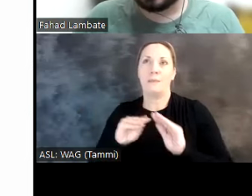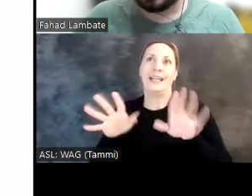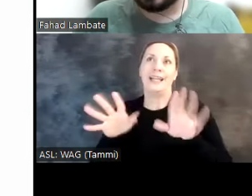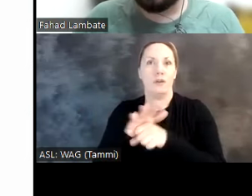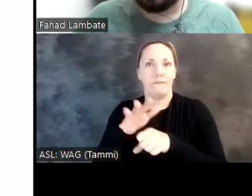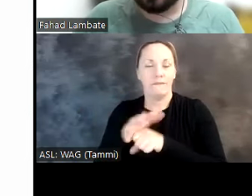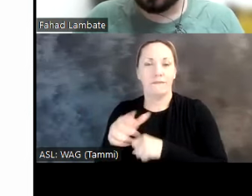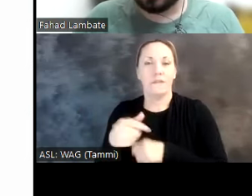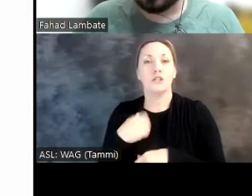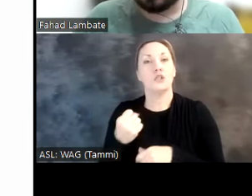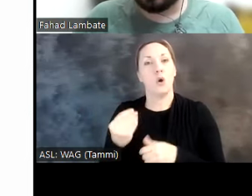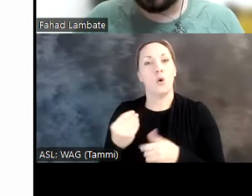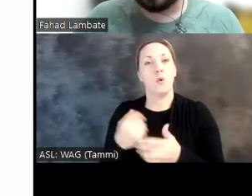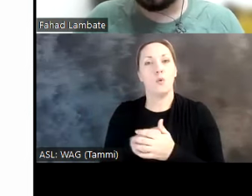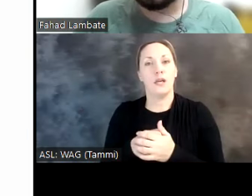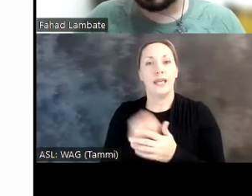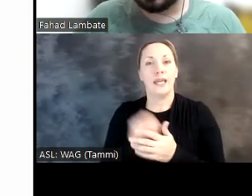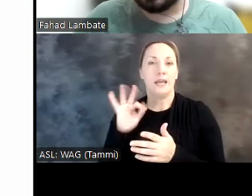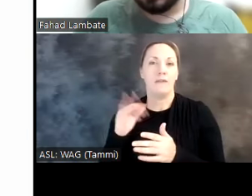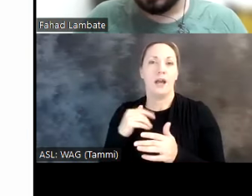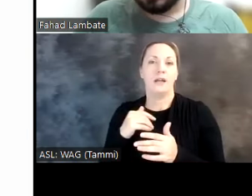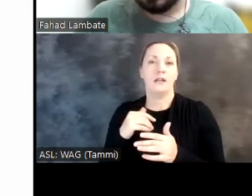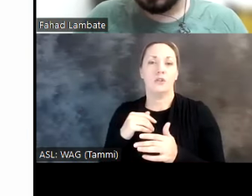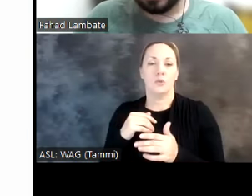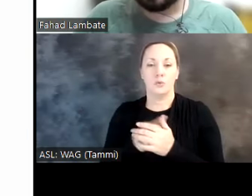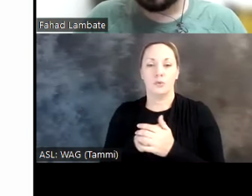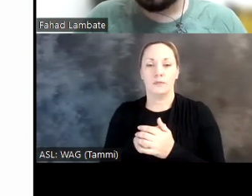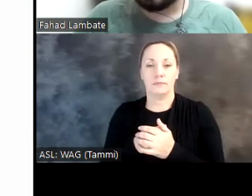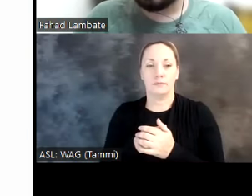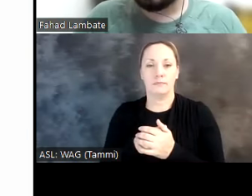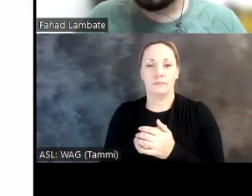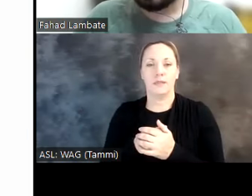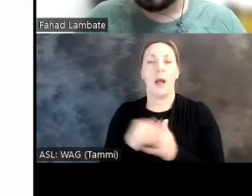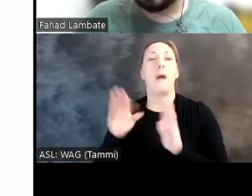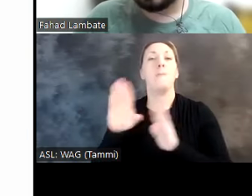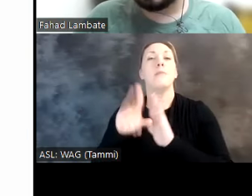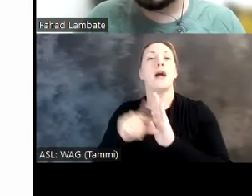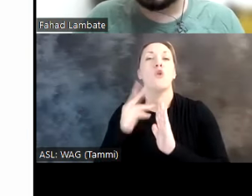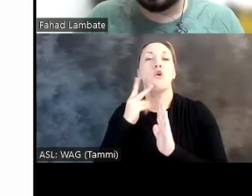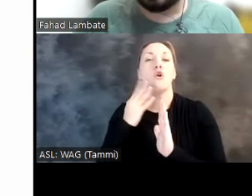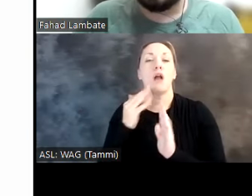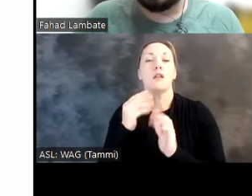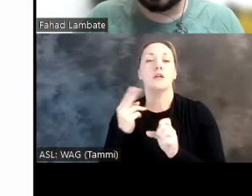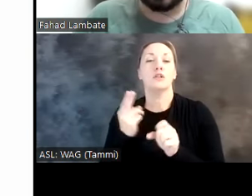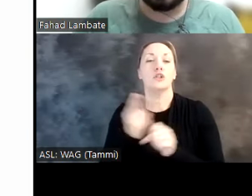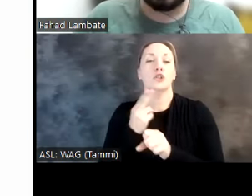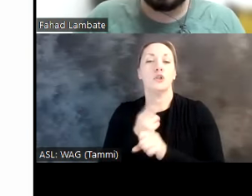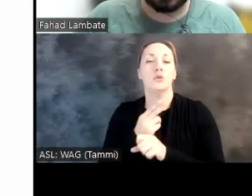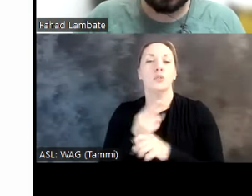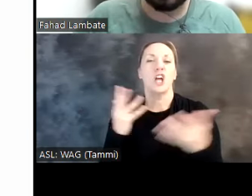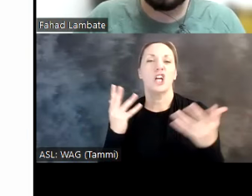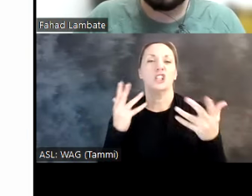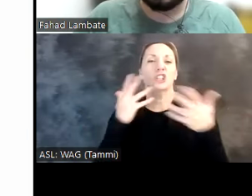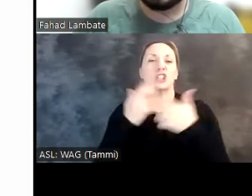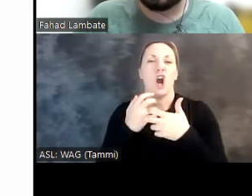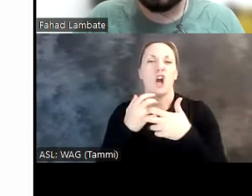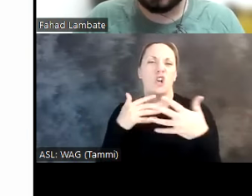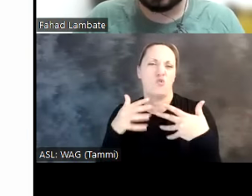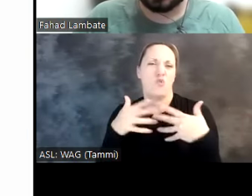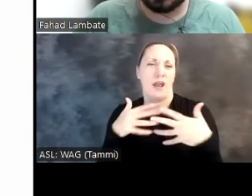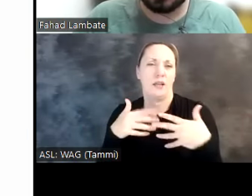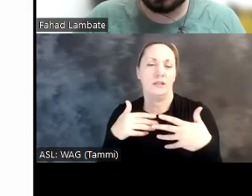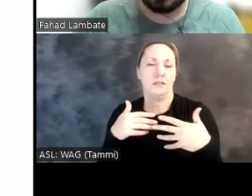this case, if I had to say, the background color used over here is dark gray color, I'll say,